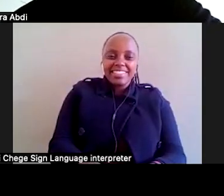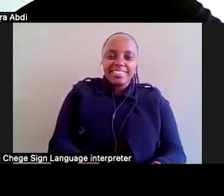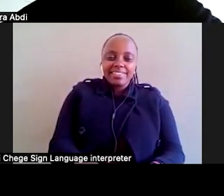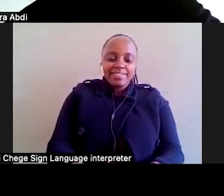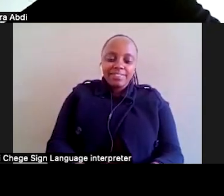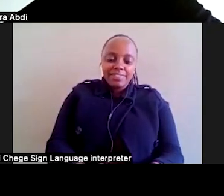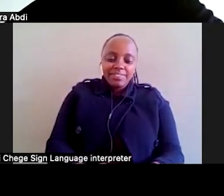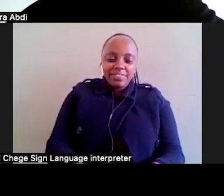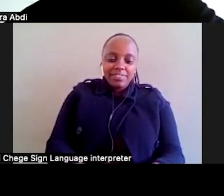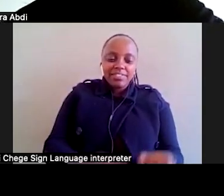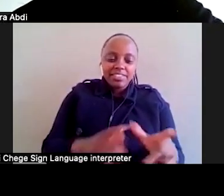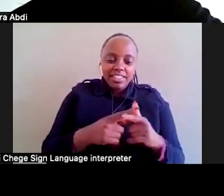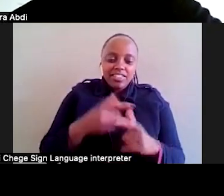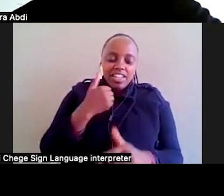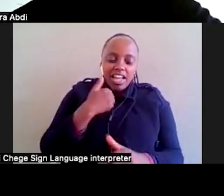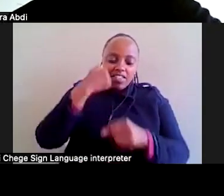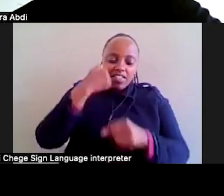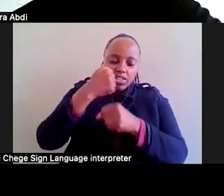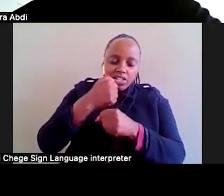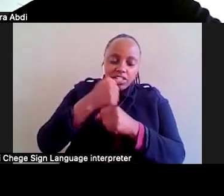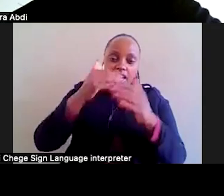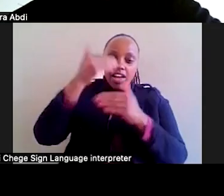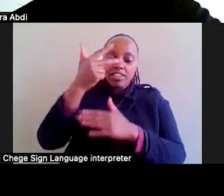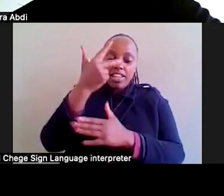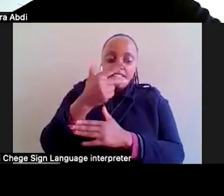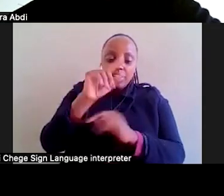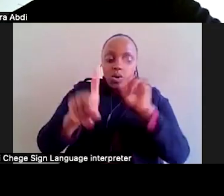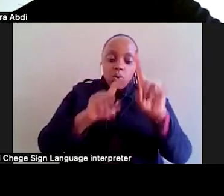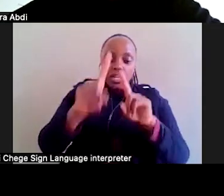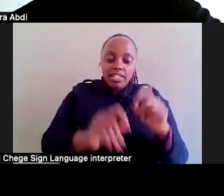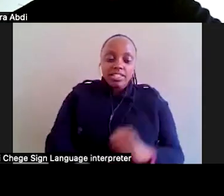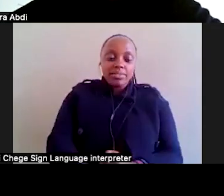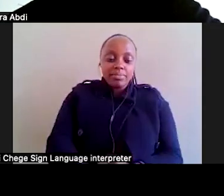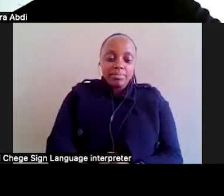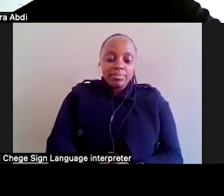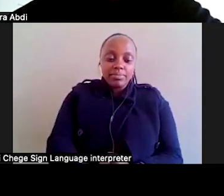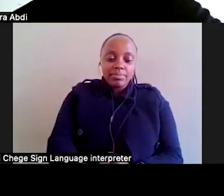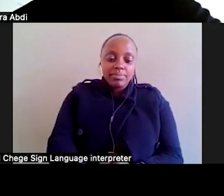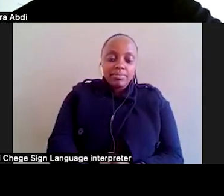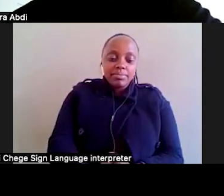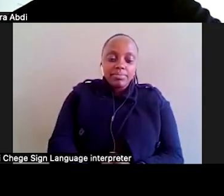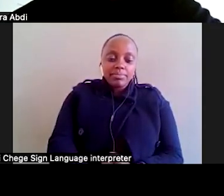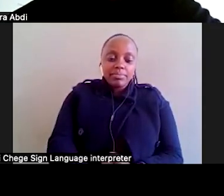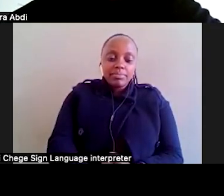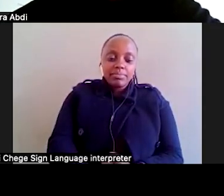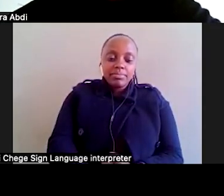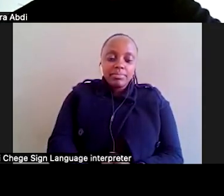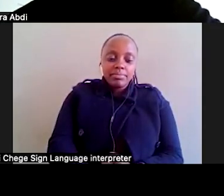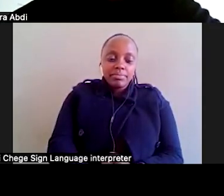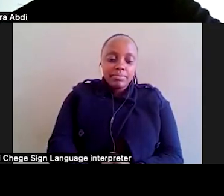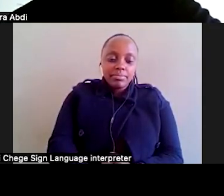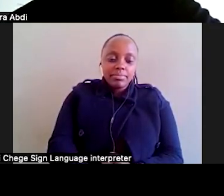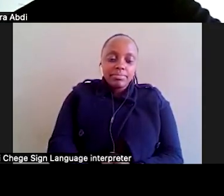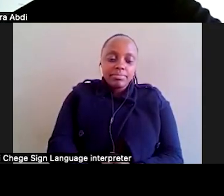Should you want to answer only one question or the 3 questions? No, you're answering. Could you share with us the strides? We are talking about